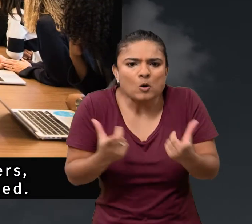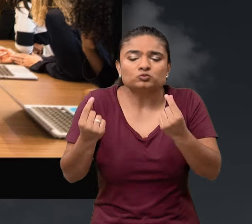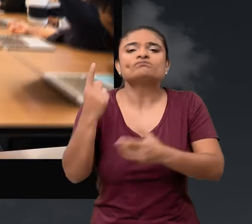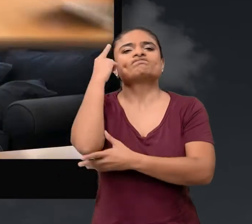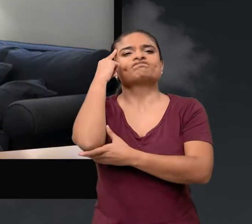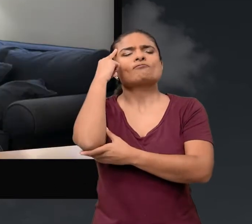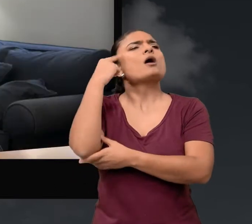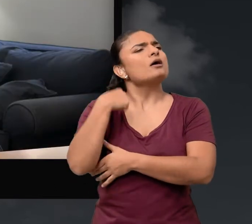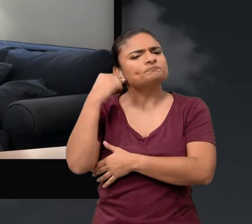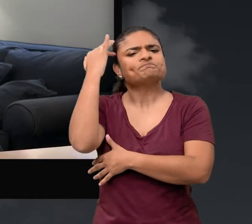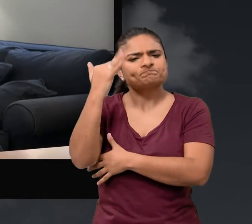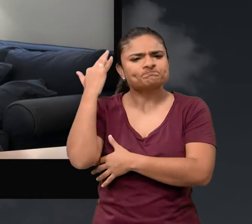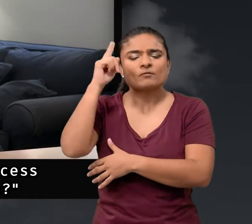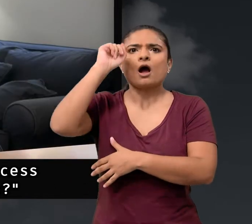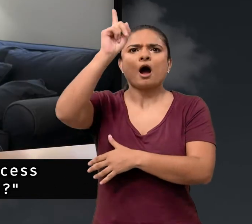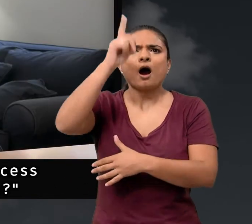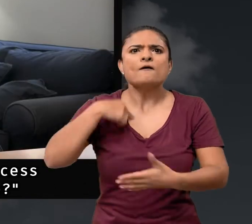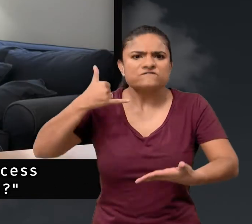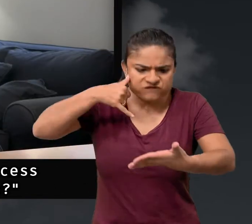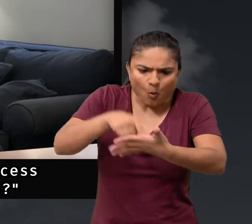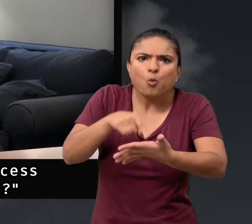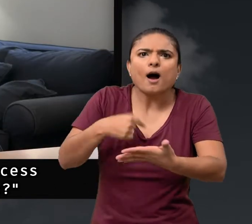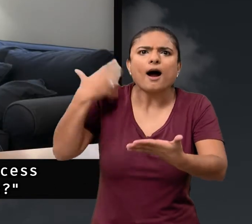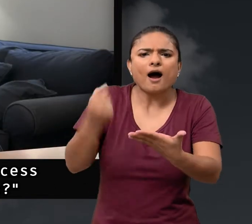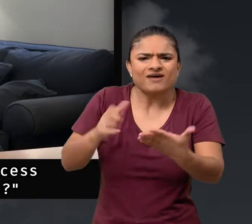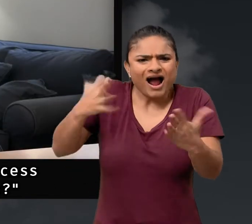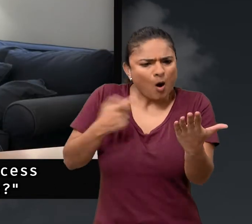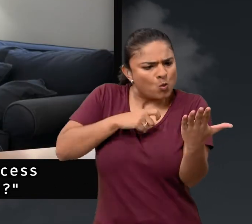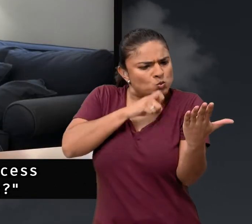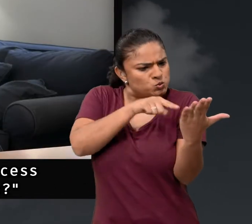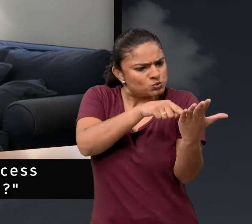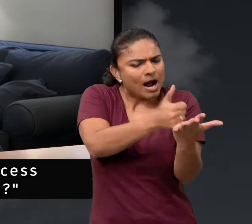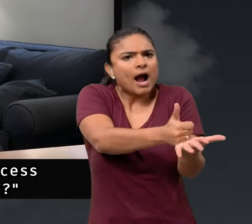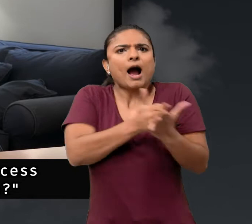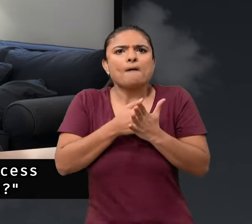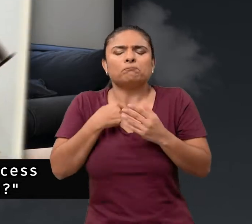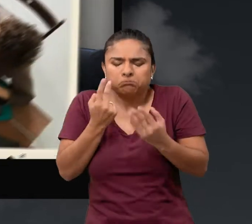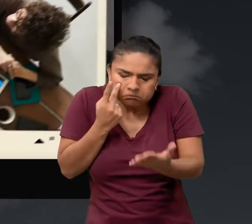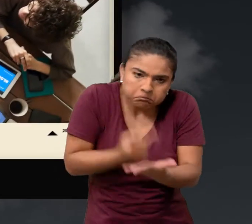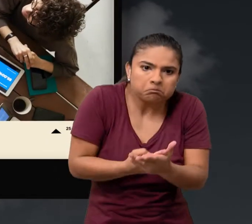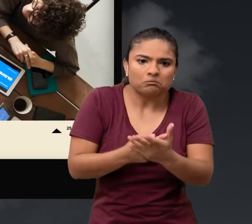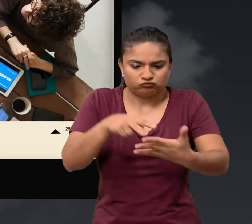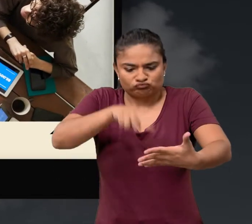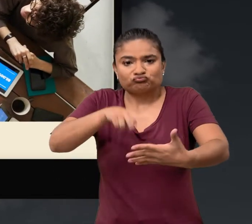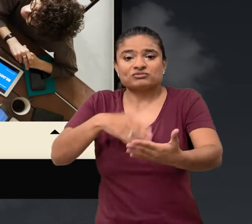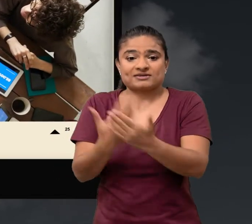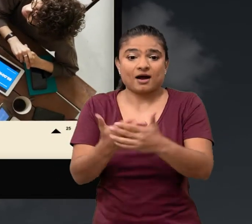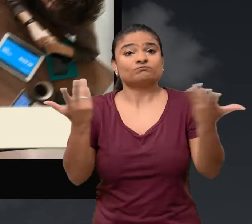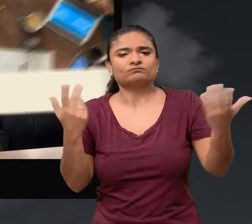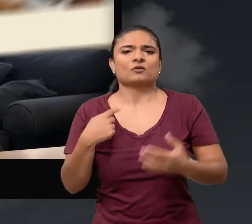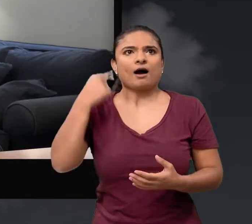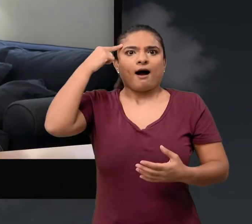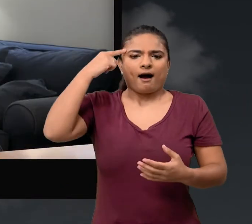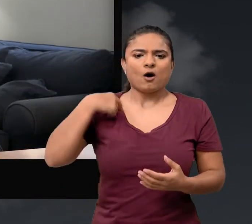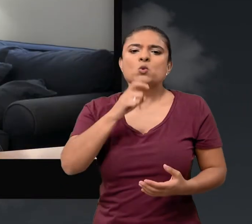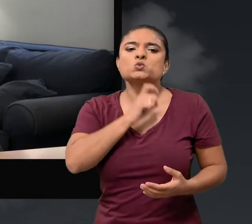learned. So from there, I thought, well, how can I use my cell phone now to access text and to become computer literate? And then